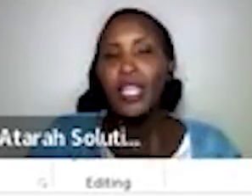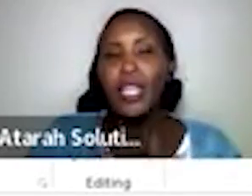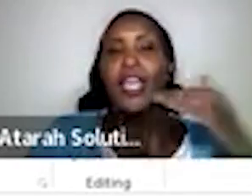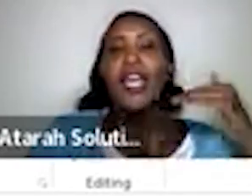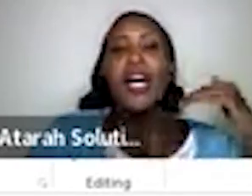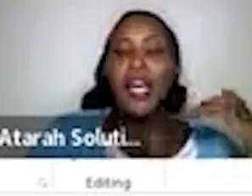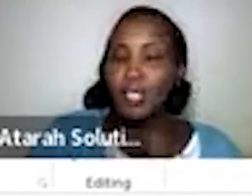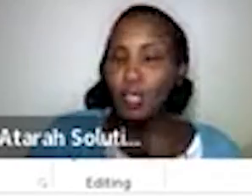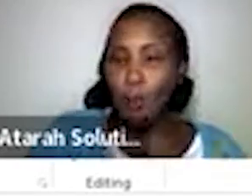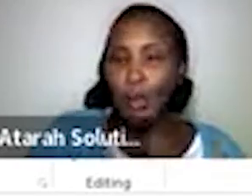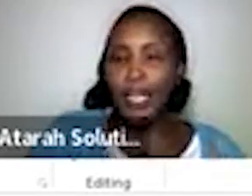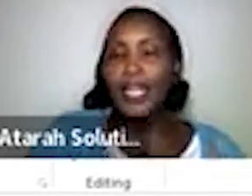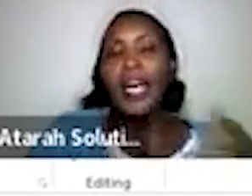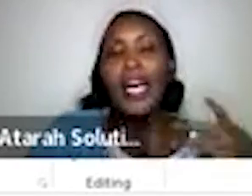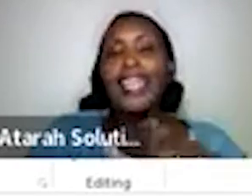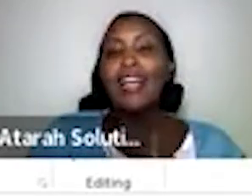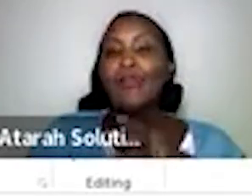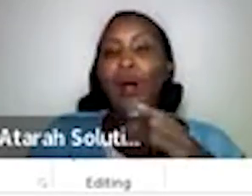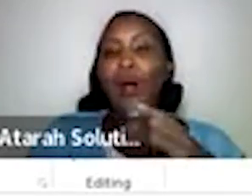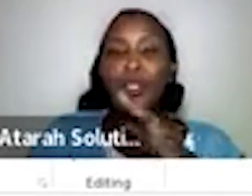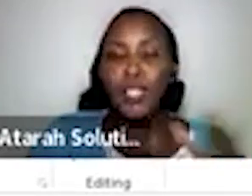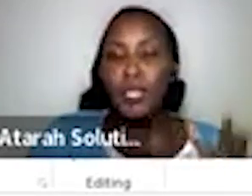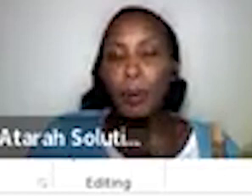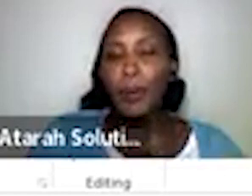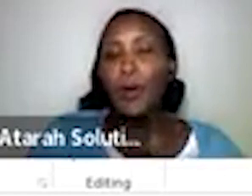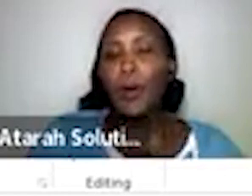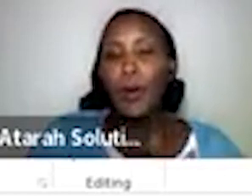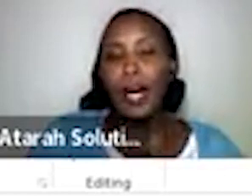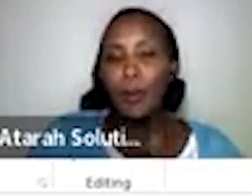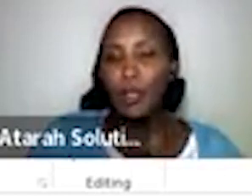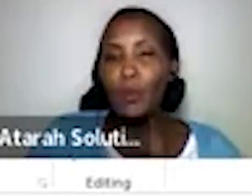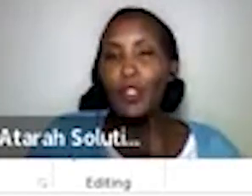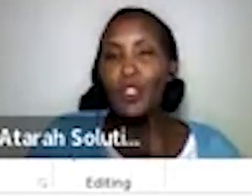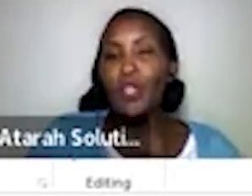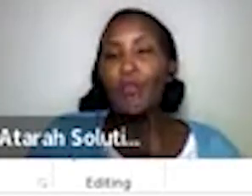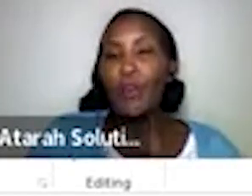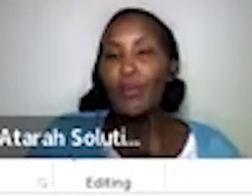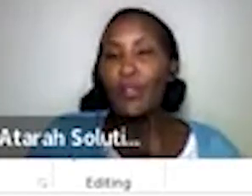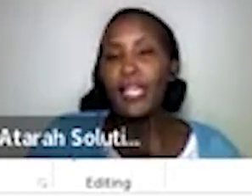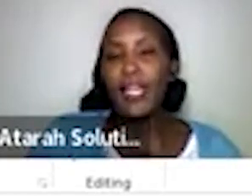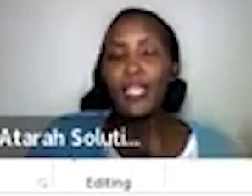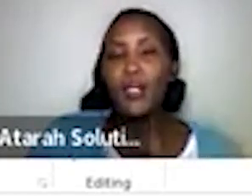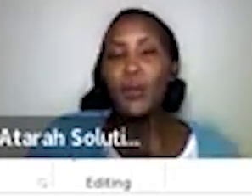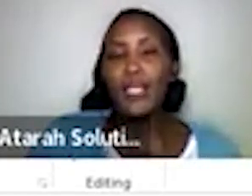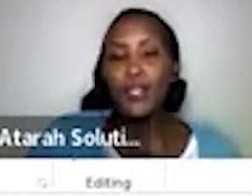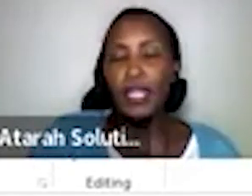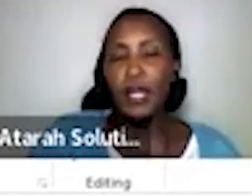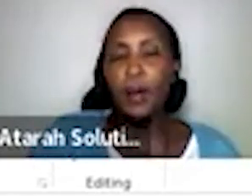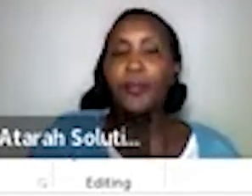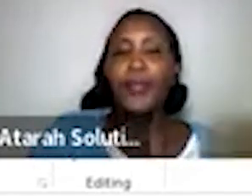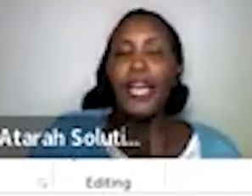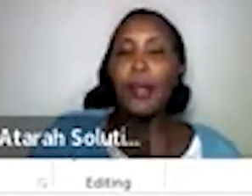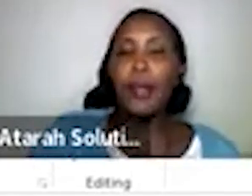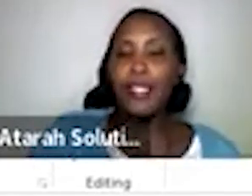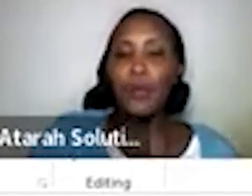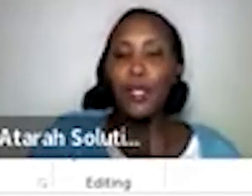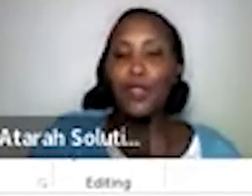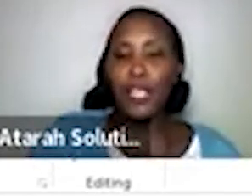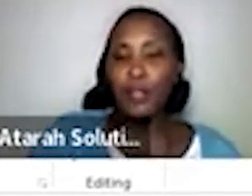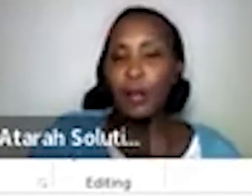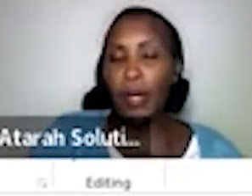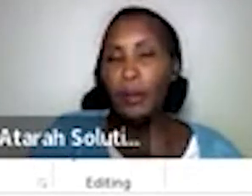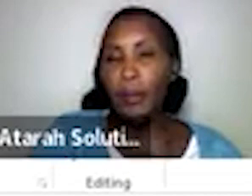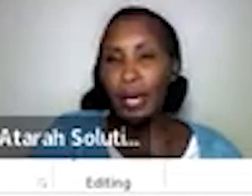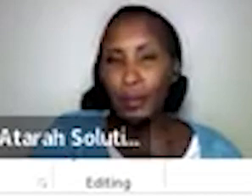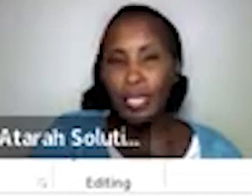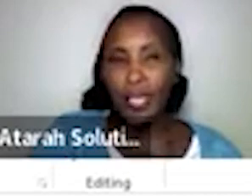the training is compelling. And therefore, 20 people were able to be trained for free. They're actually doing it right now. LMS is where you